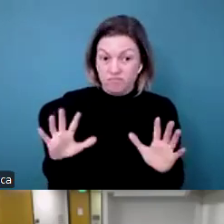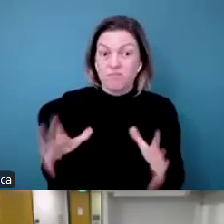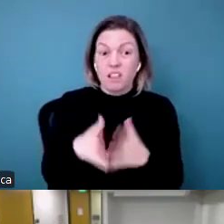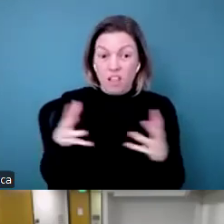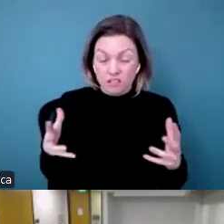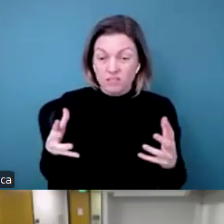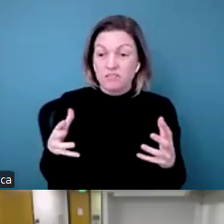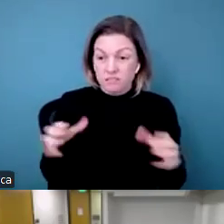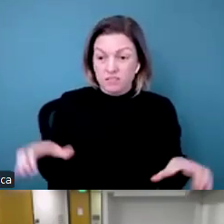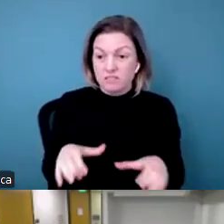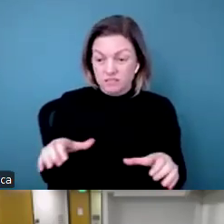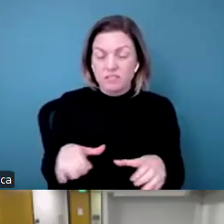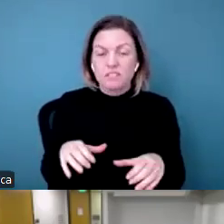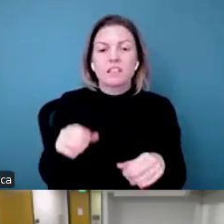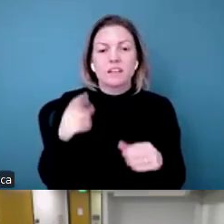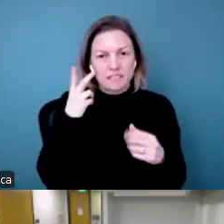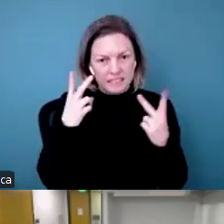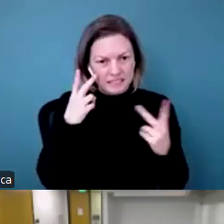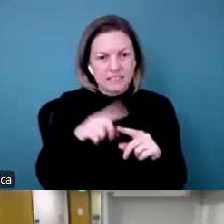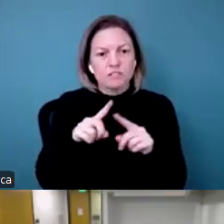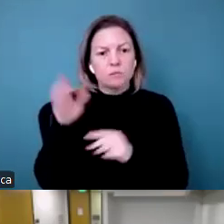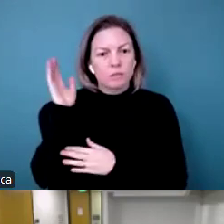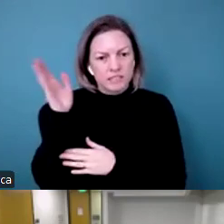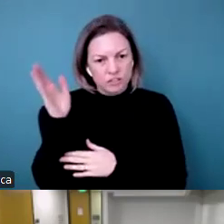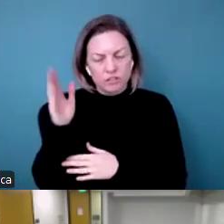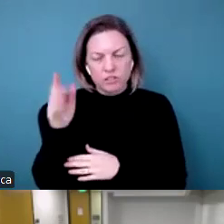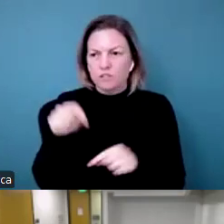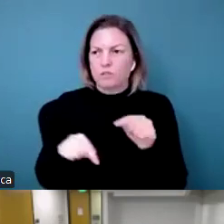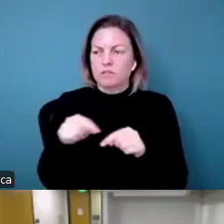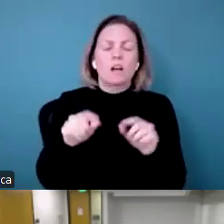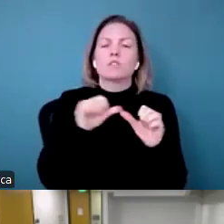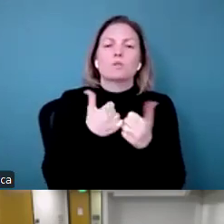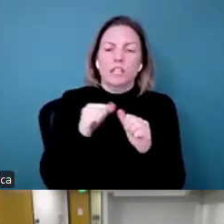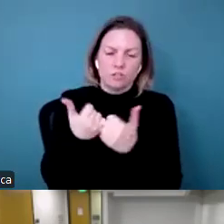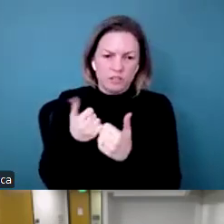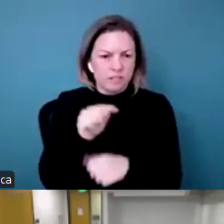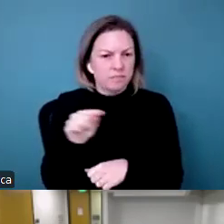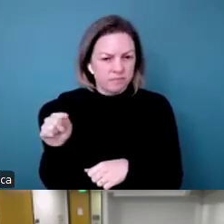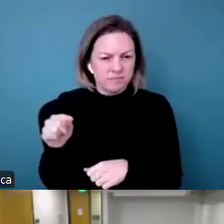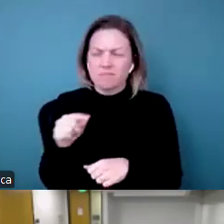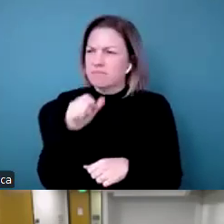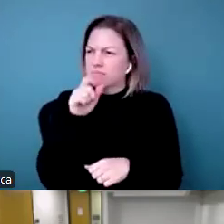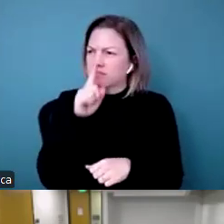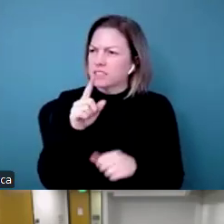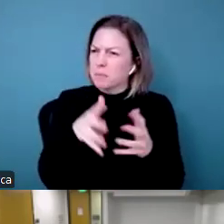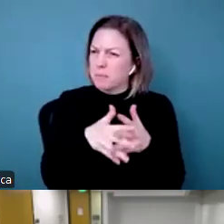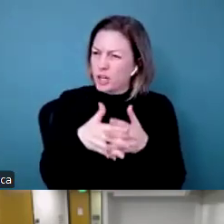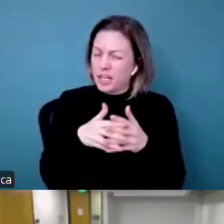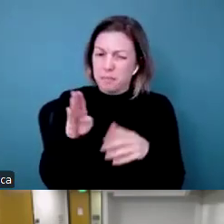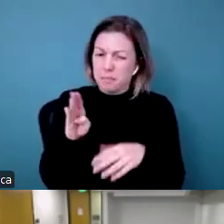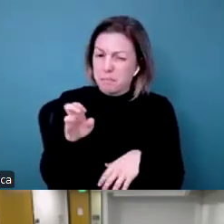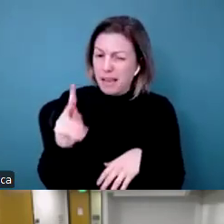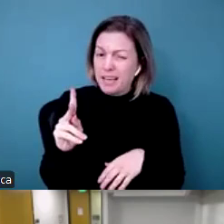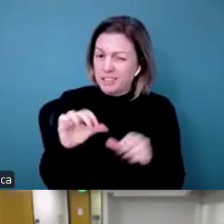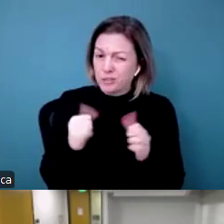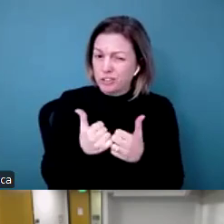and so I've seen presentations from, I have to go back, associations. Like, I don't know if it's called the American Banking Association. I don't remember the